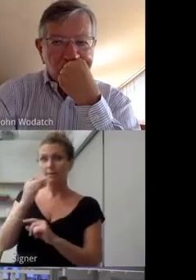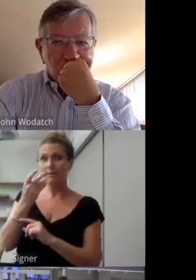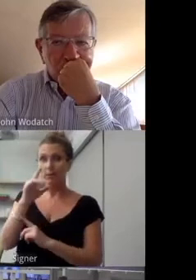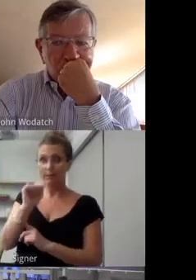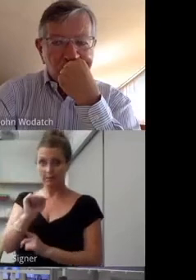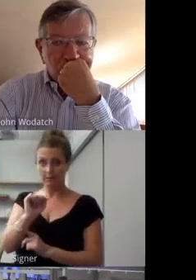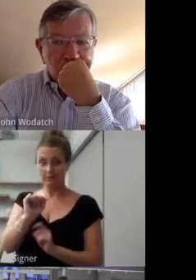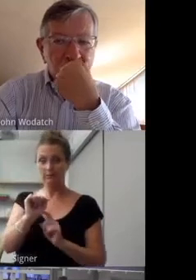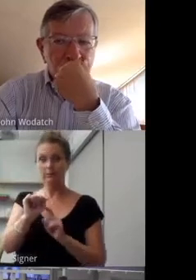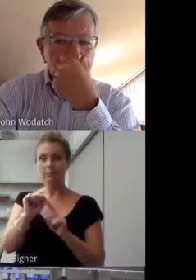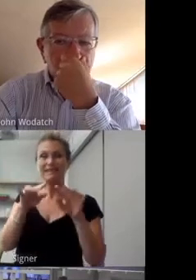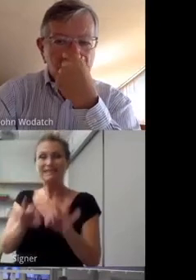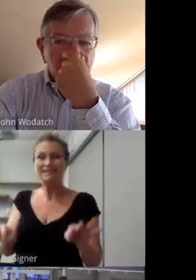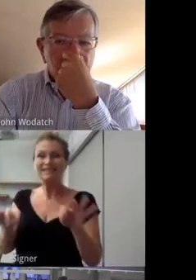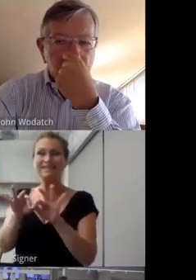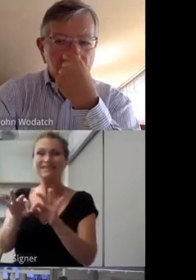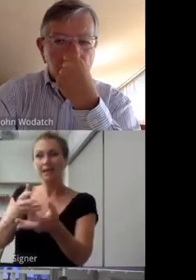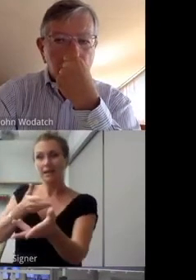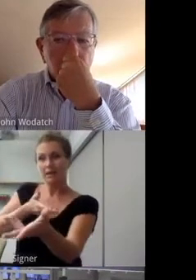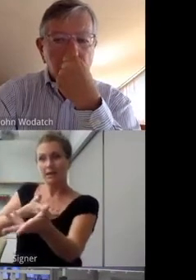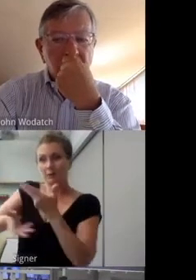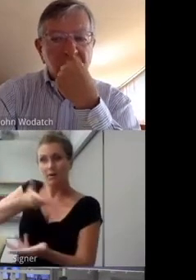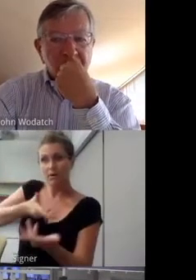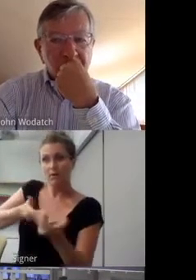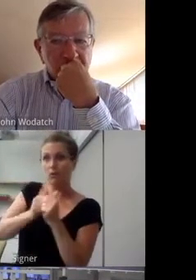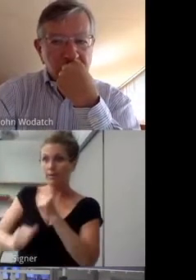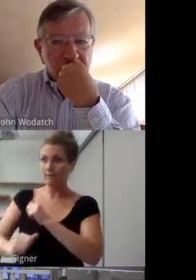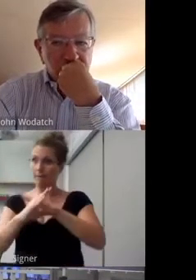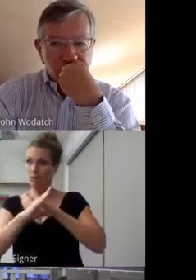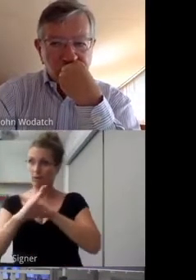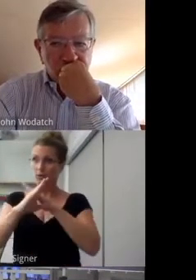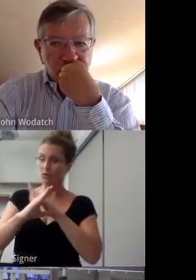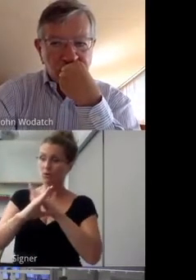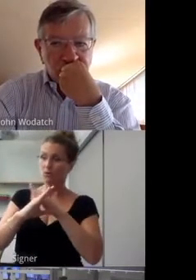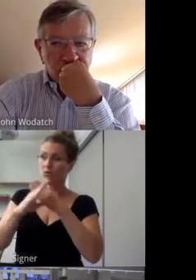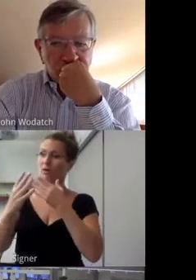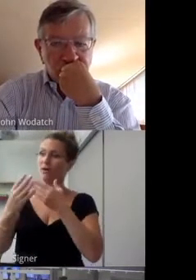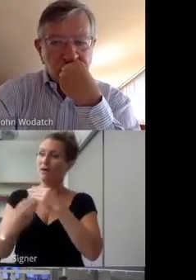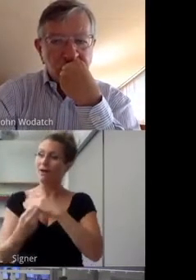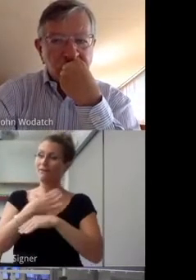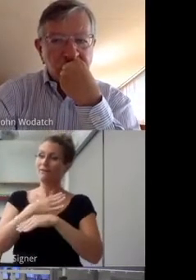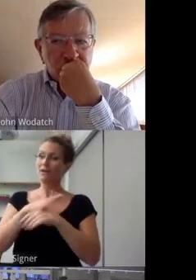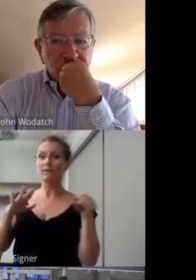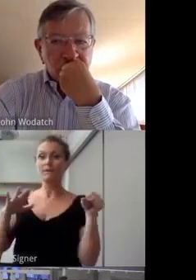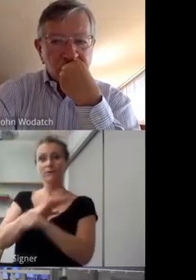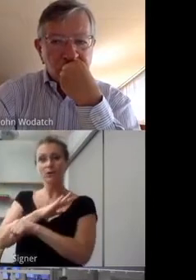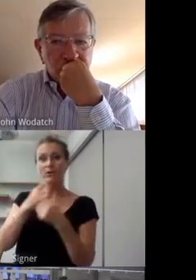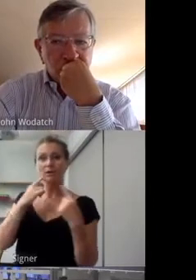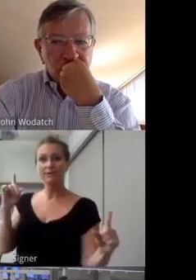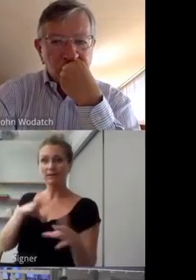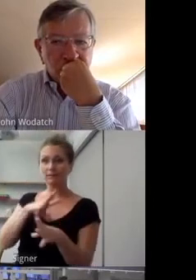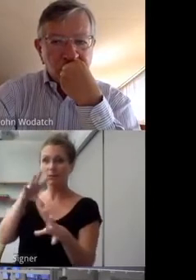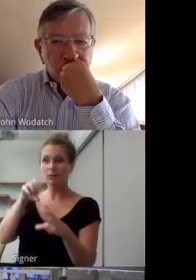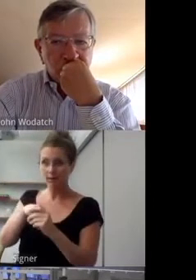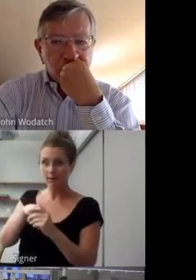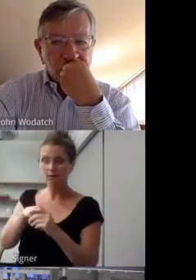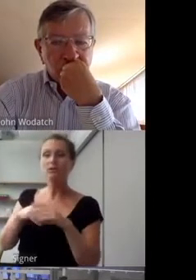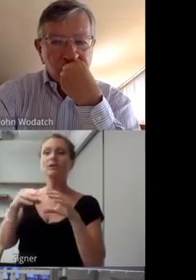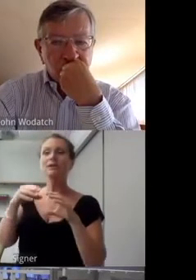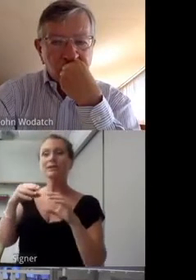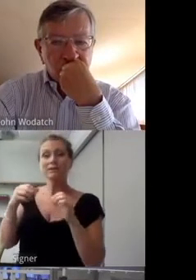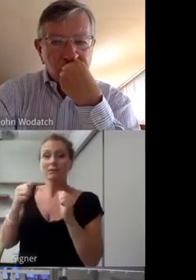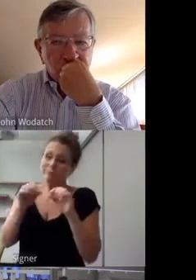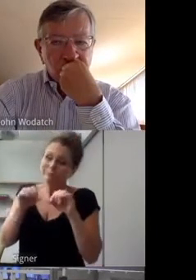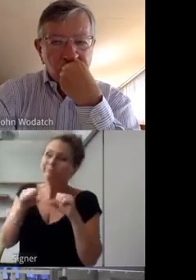with barriers may hinder their full and effective participation in society on an equal basis with